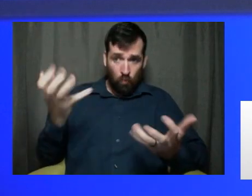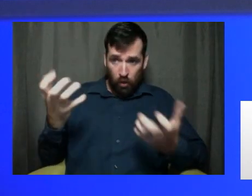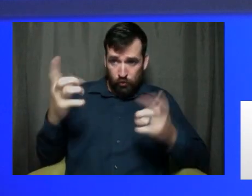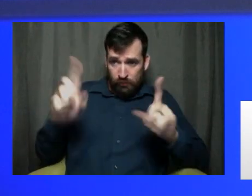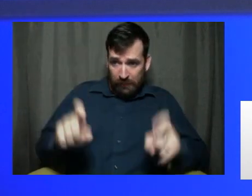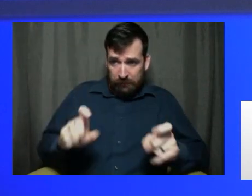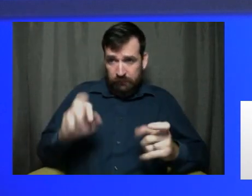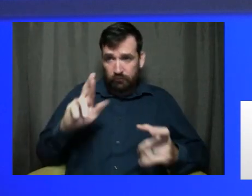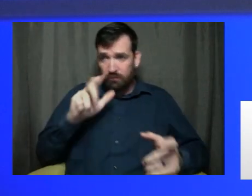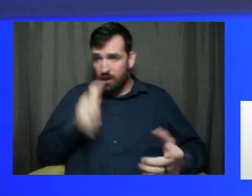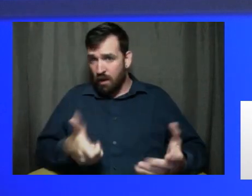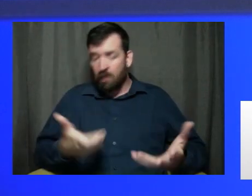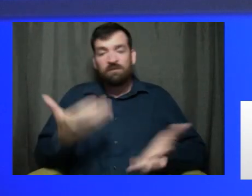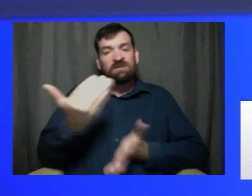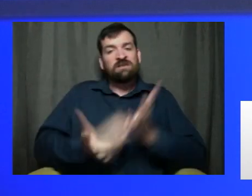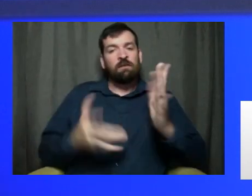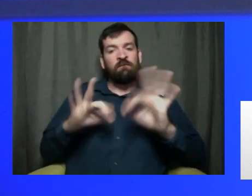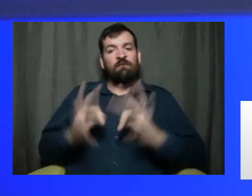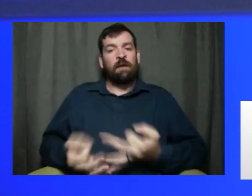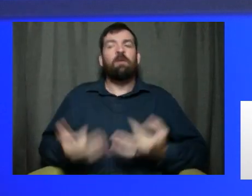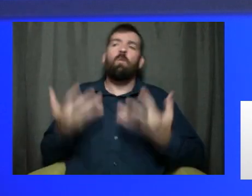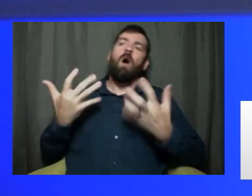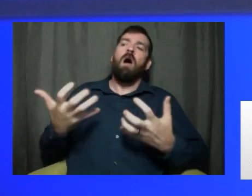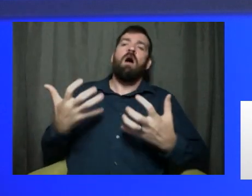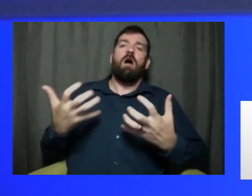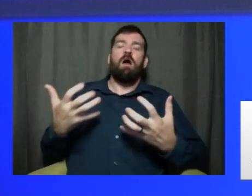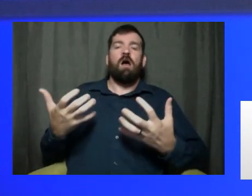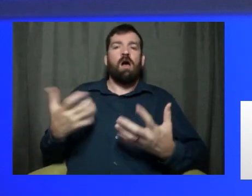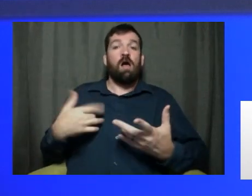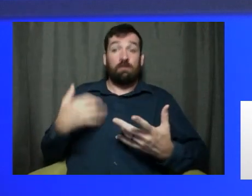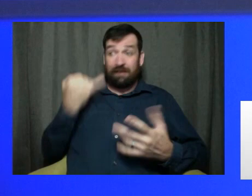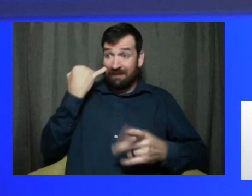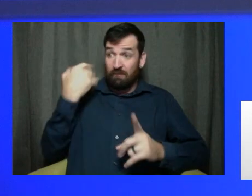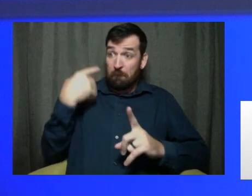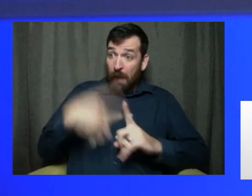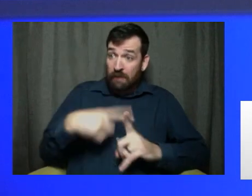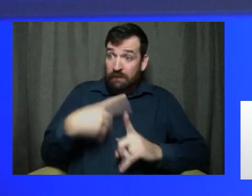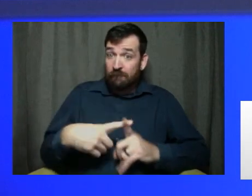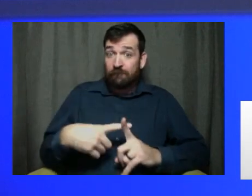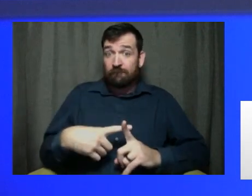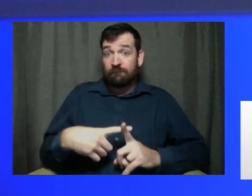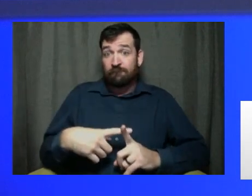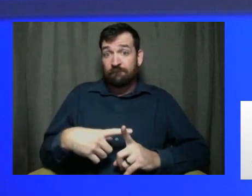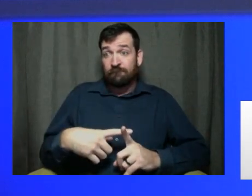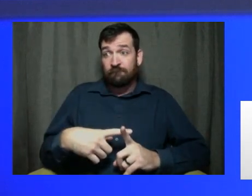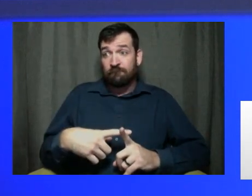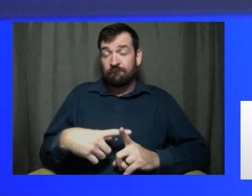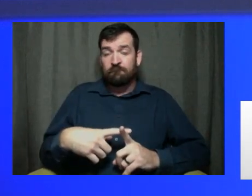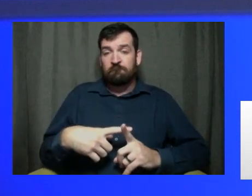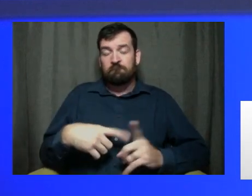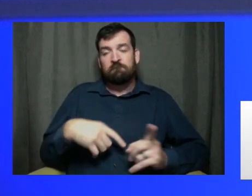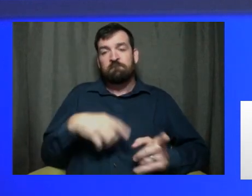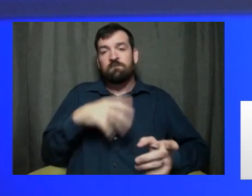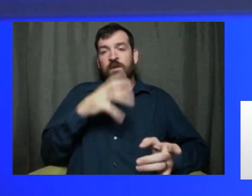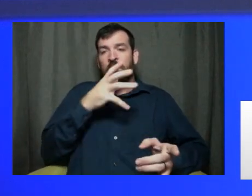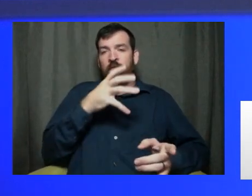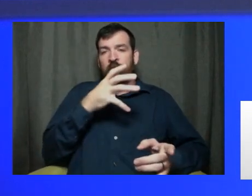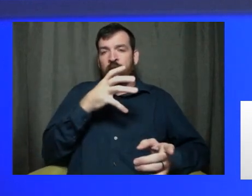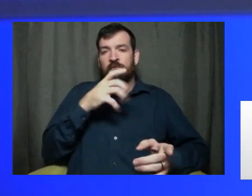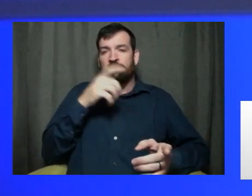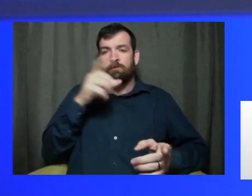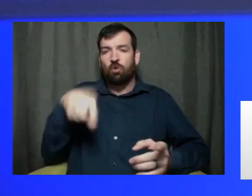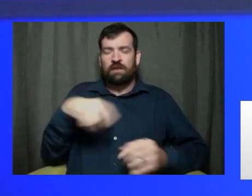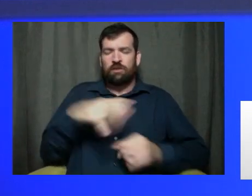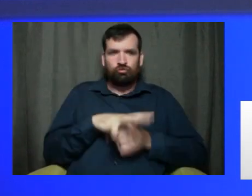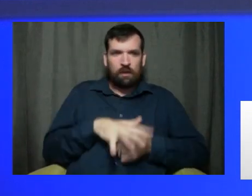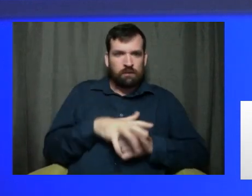done. I had some families that did want to do it because if it turned up positive, they wouldn't need to, the mothers wouldn't need to have that extra stressor of trying